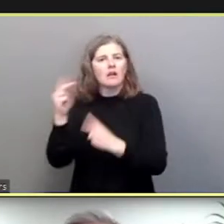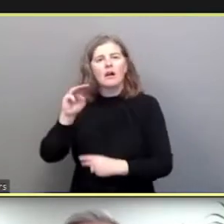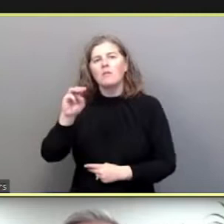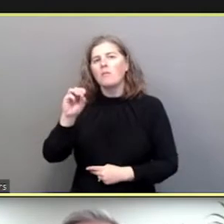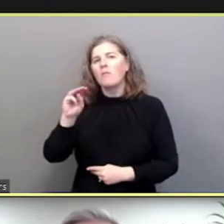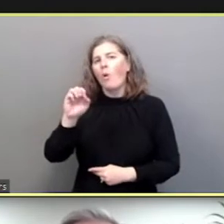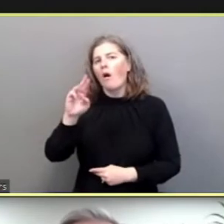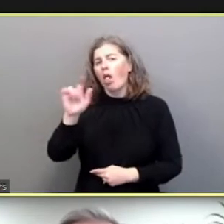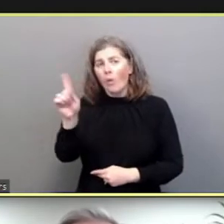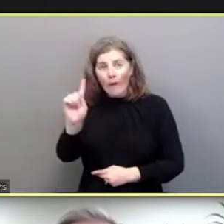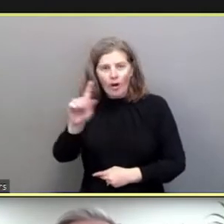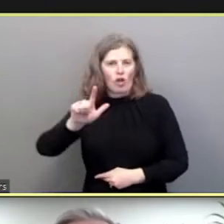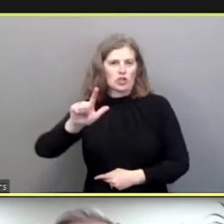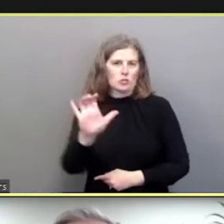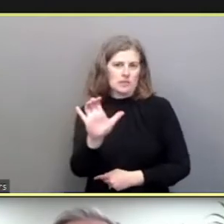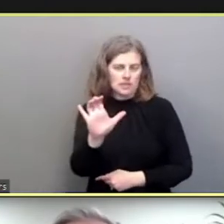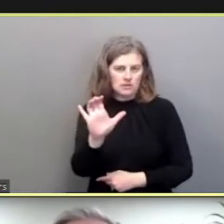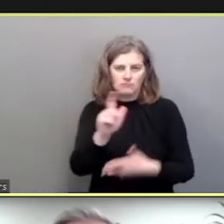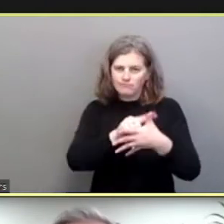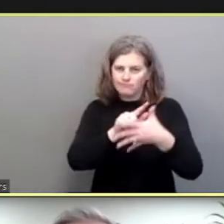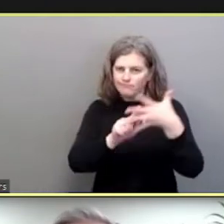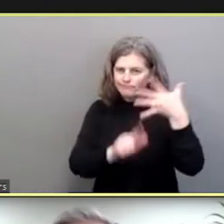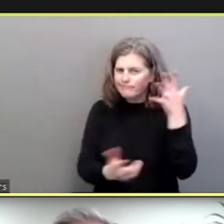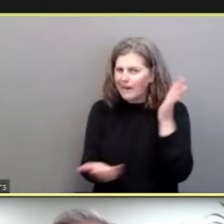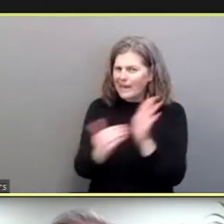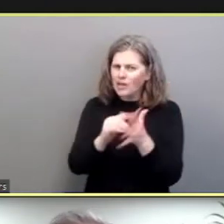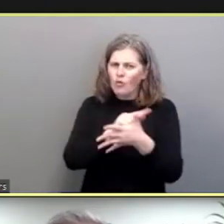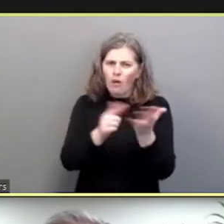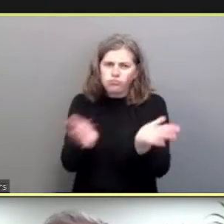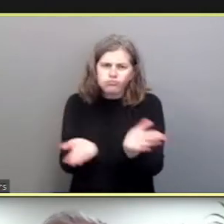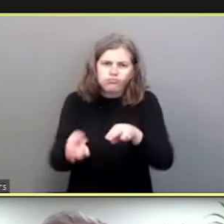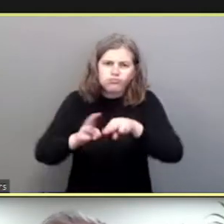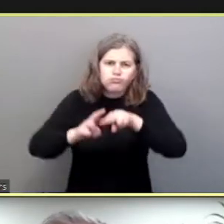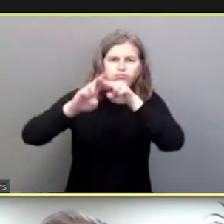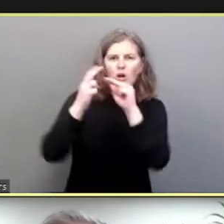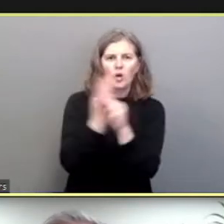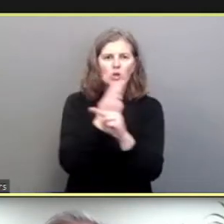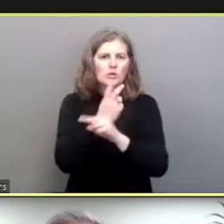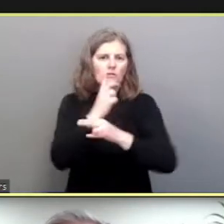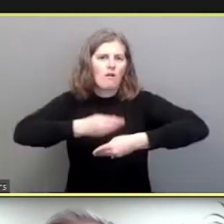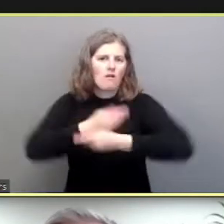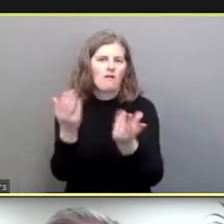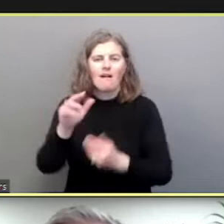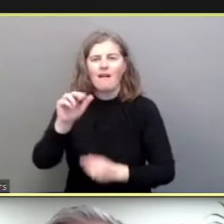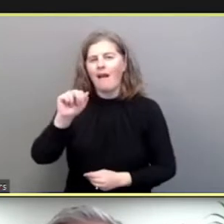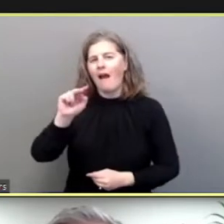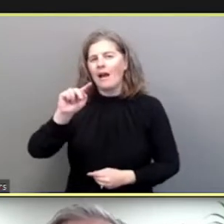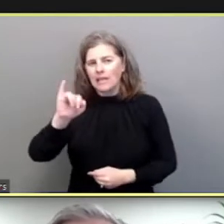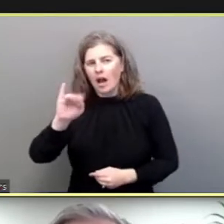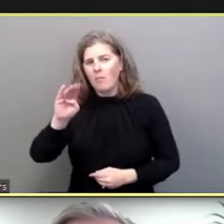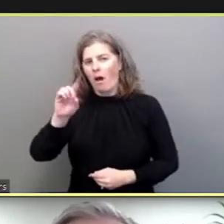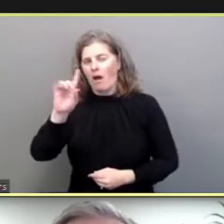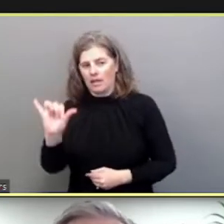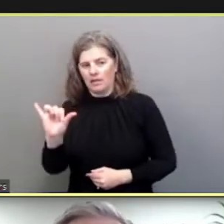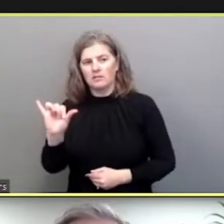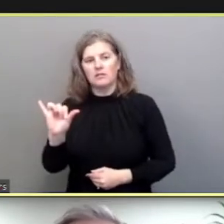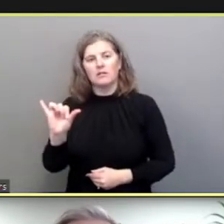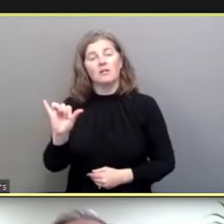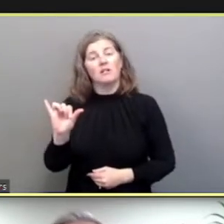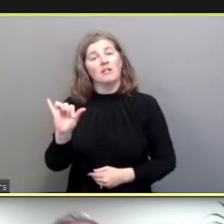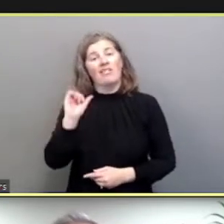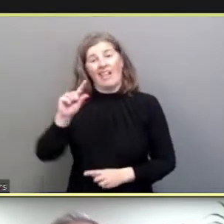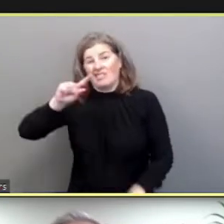Cruces. Again, everyone is ramping up their antibody administration. It's the singular